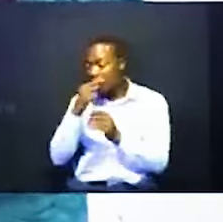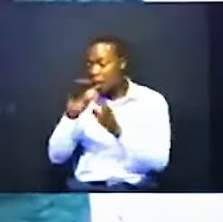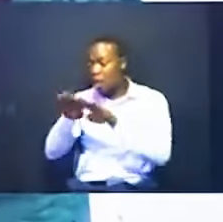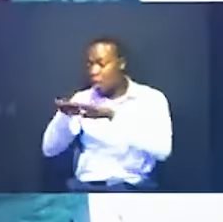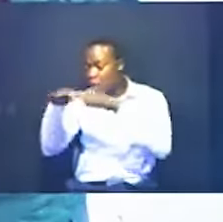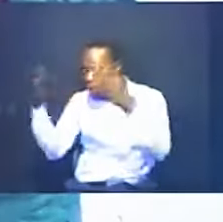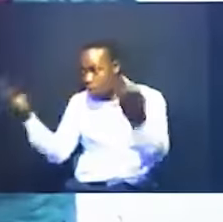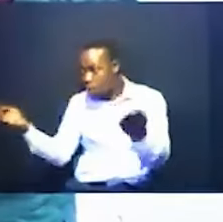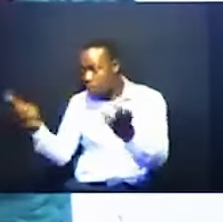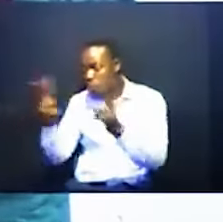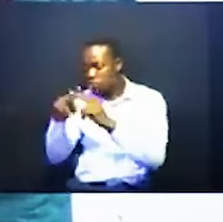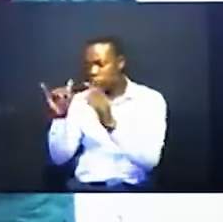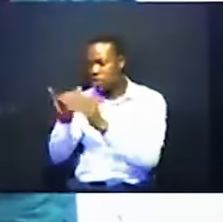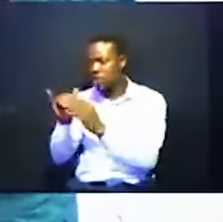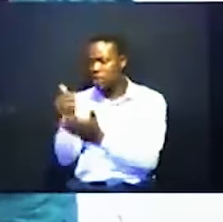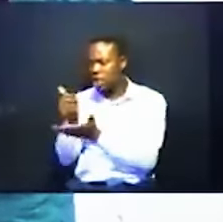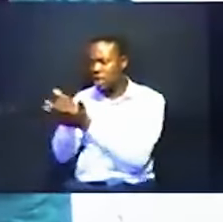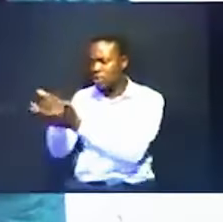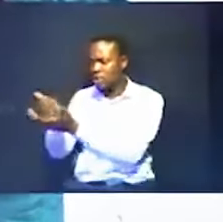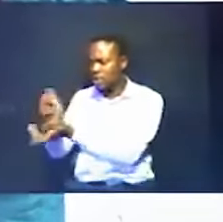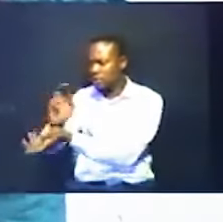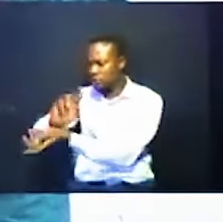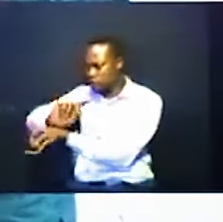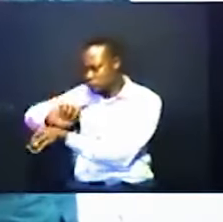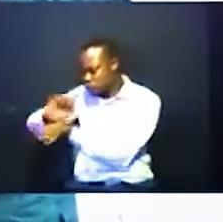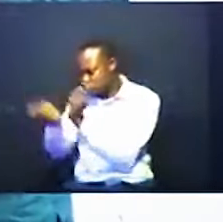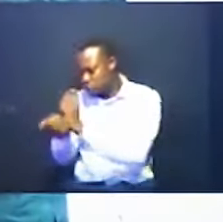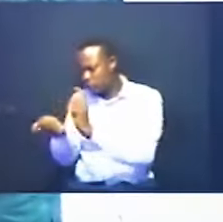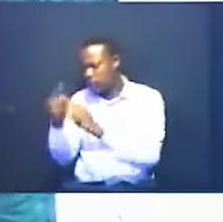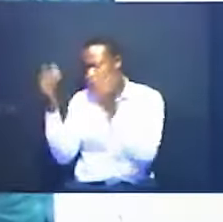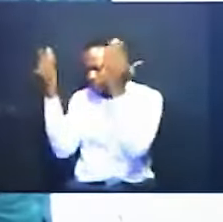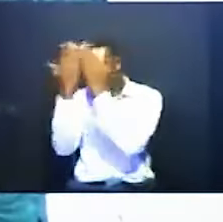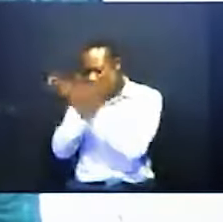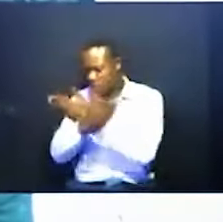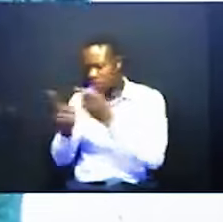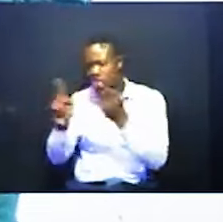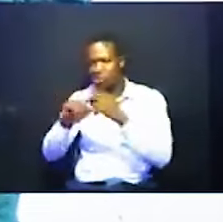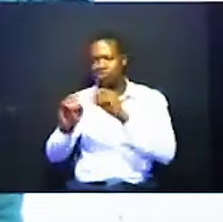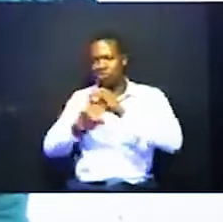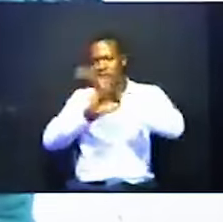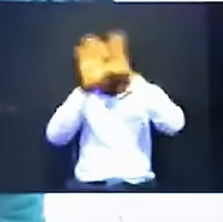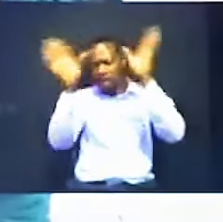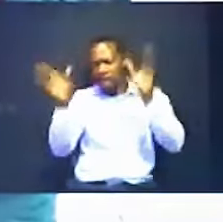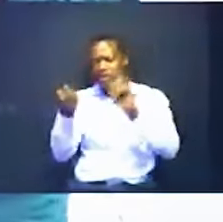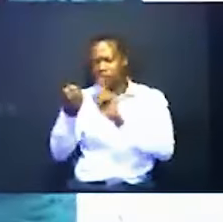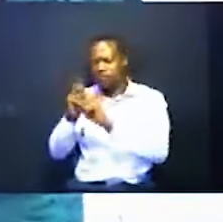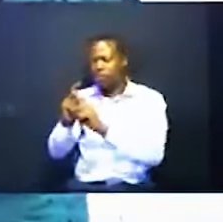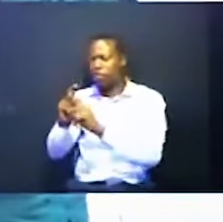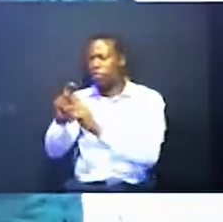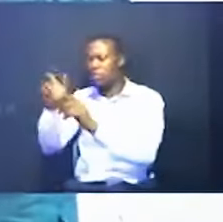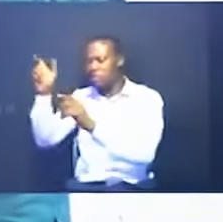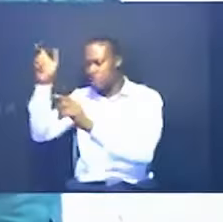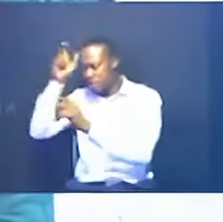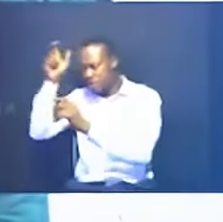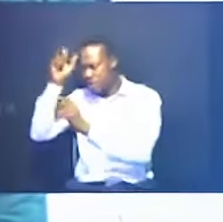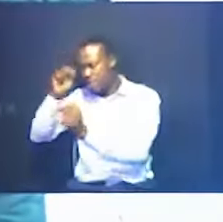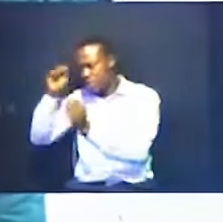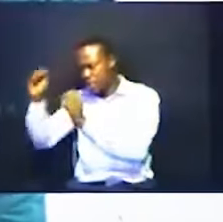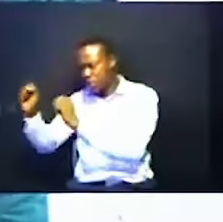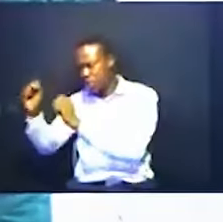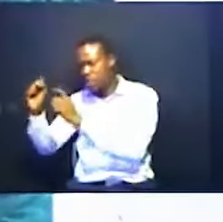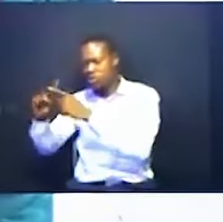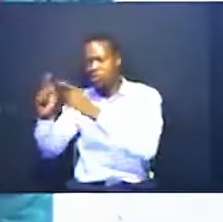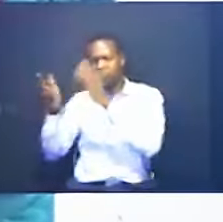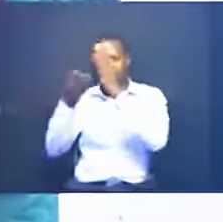turn them from darkness to light and from the power of Satan to God, so that they may